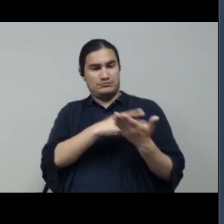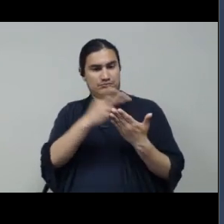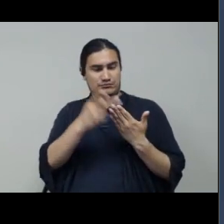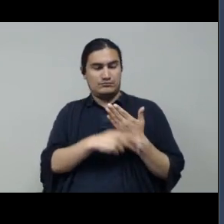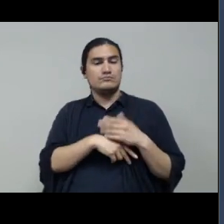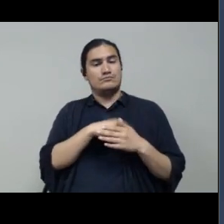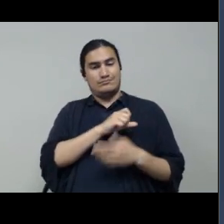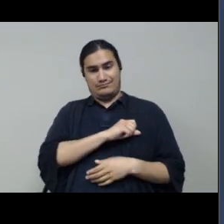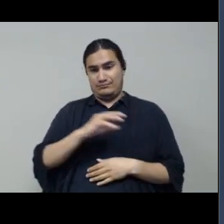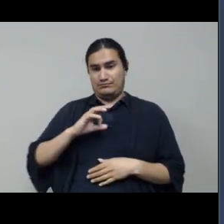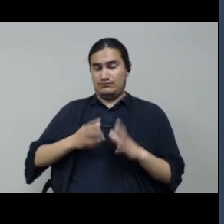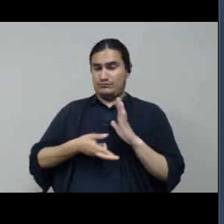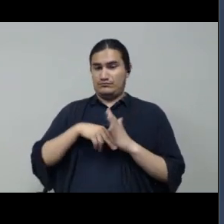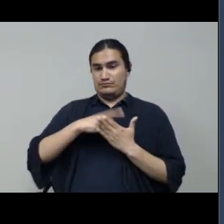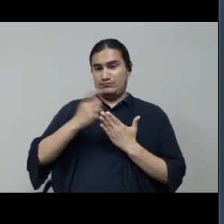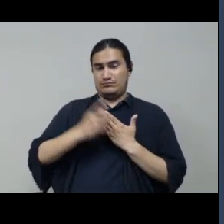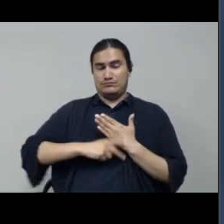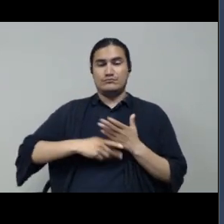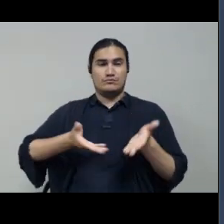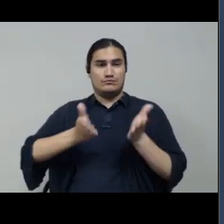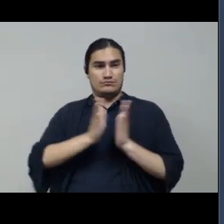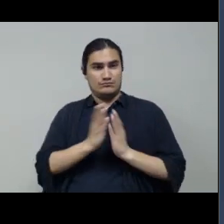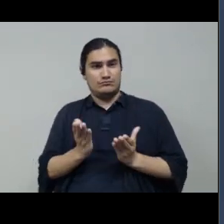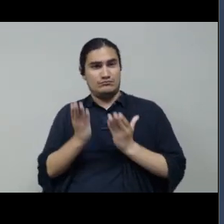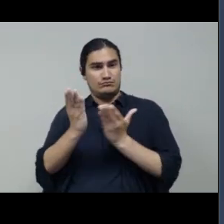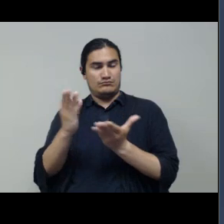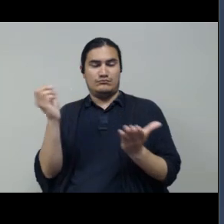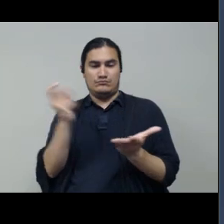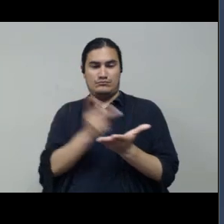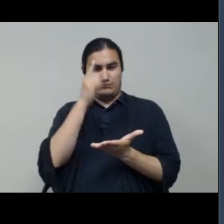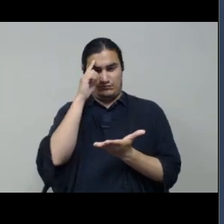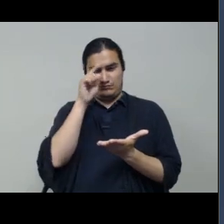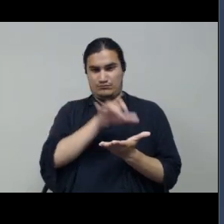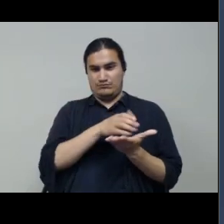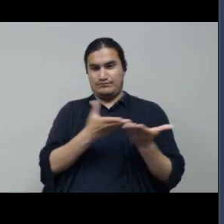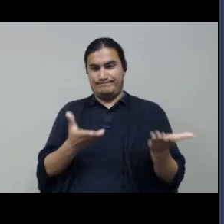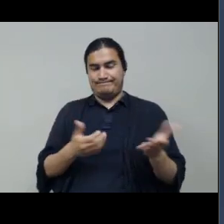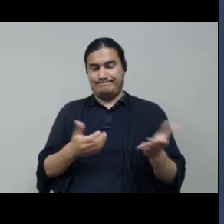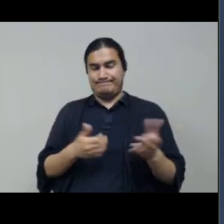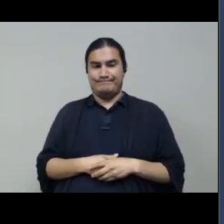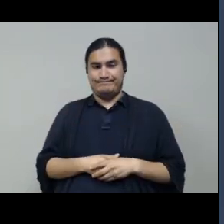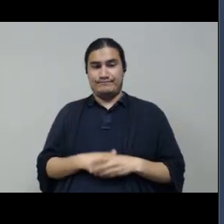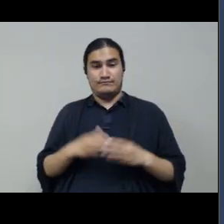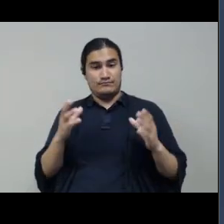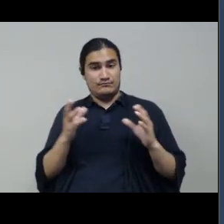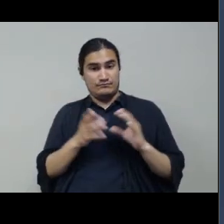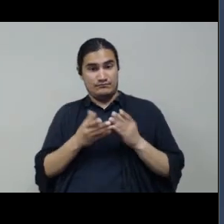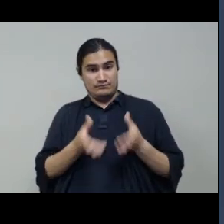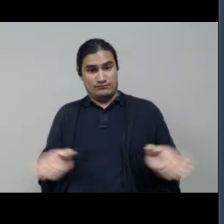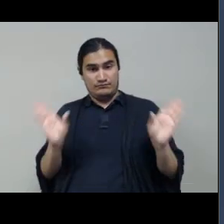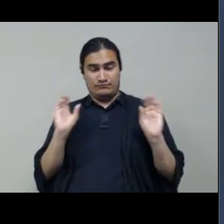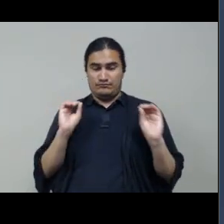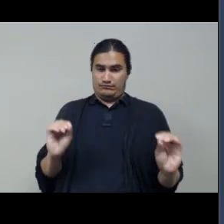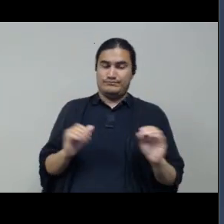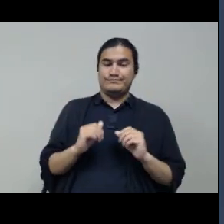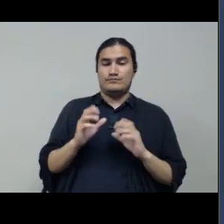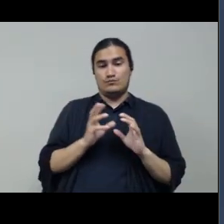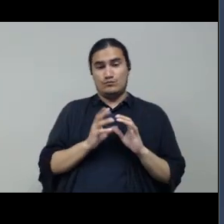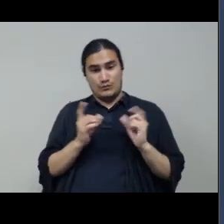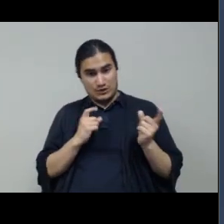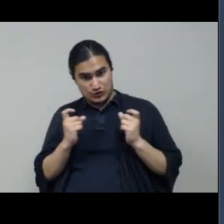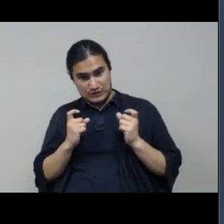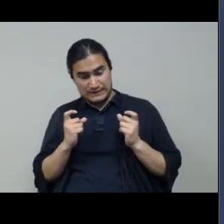reviewed the project and the request and recommends approval of this item. Public comment? No public comment at this time. Questions?